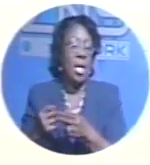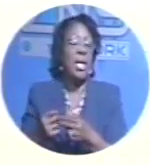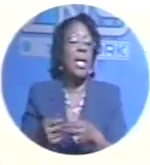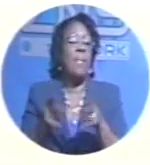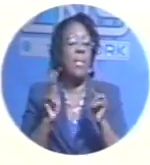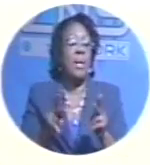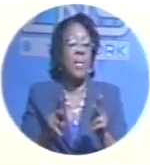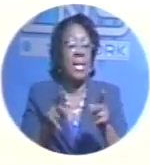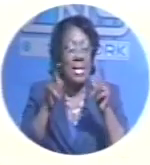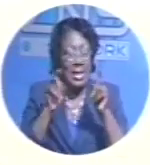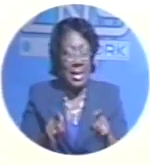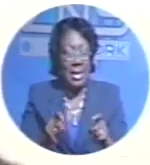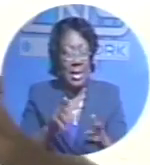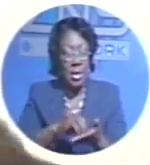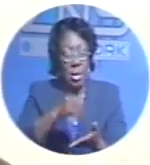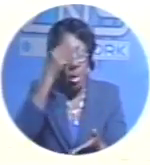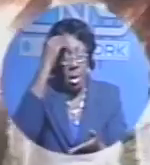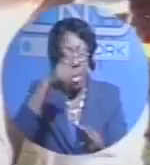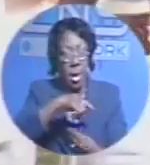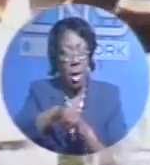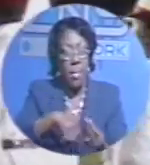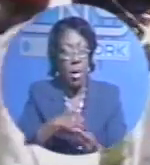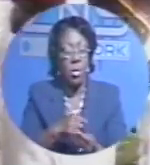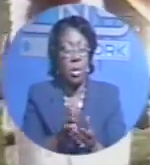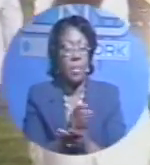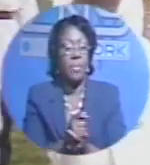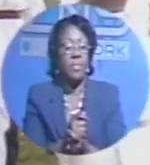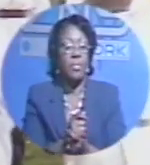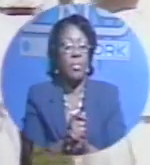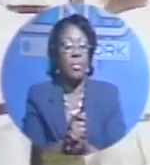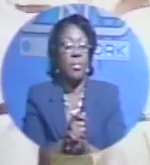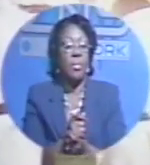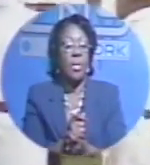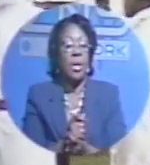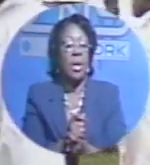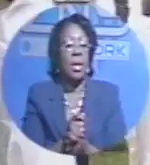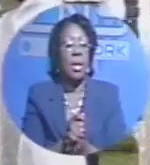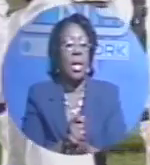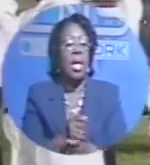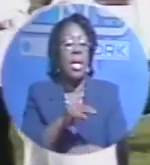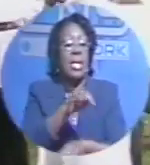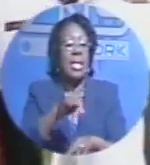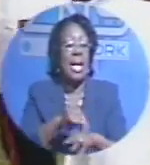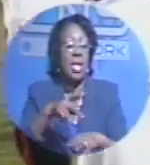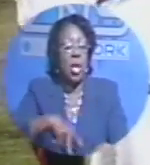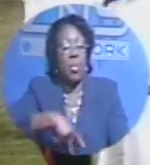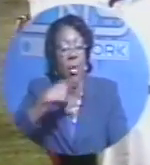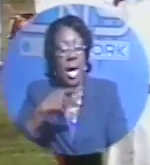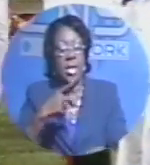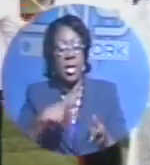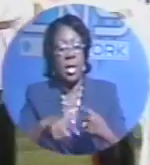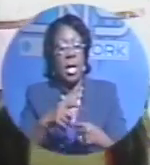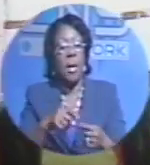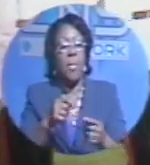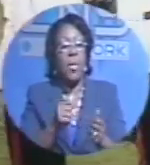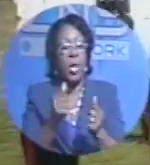get the accolades for too, and that should be taught in school also. Major acknowledges that national pride should come with knowing your